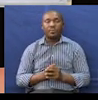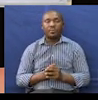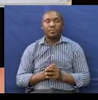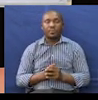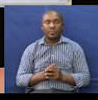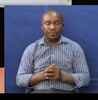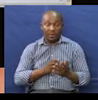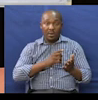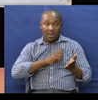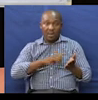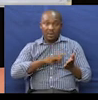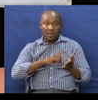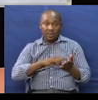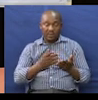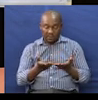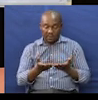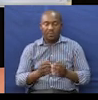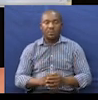Characteristics